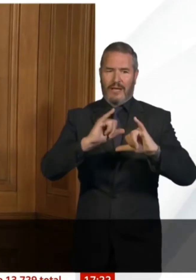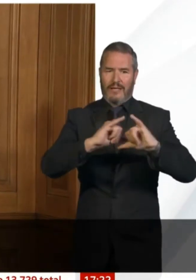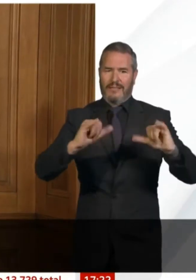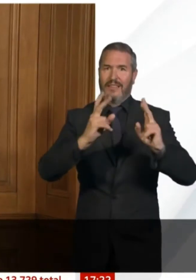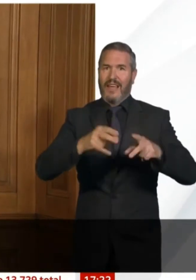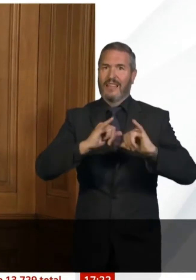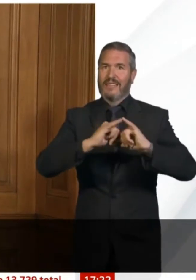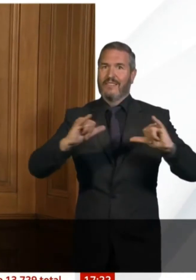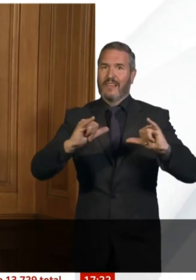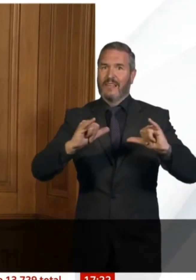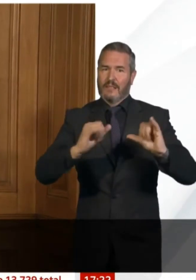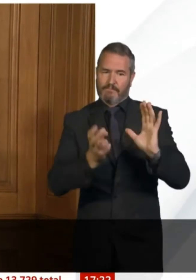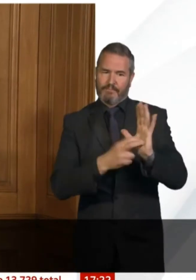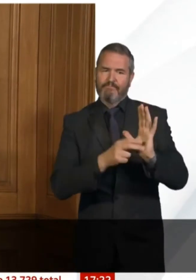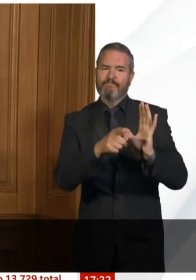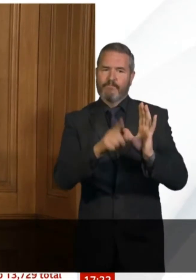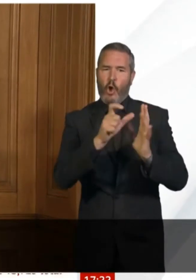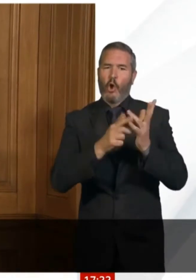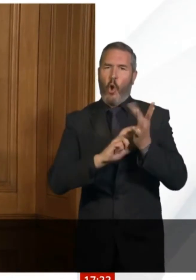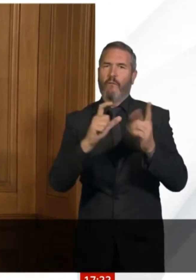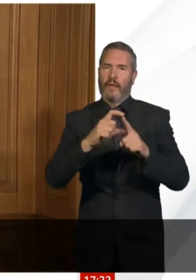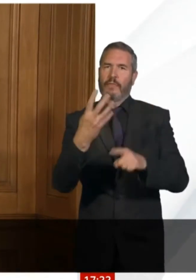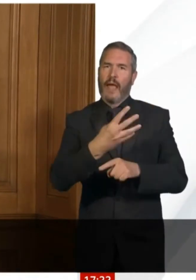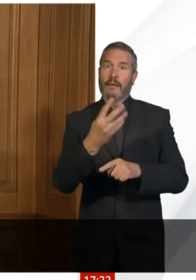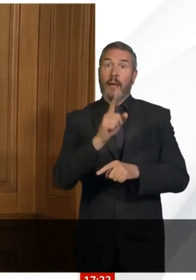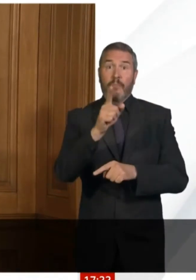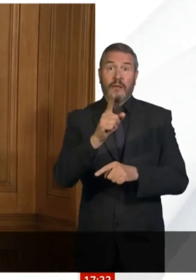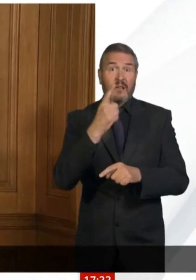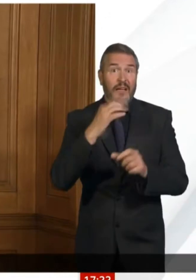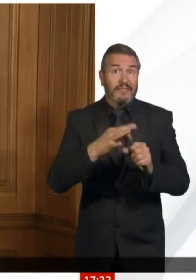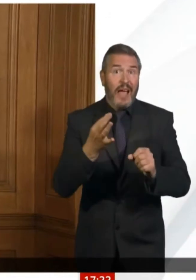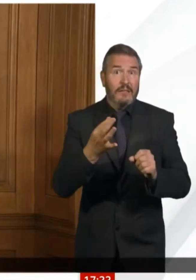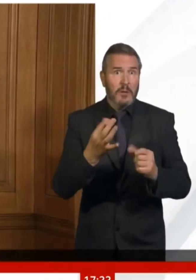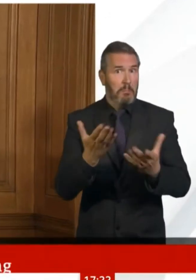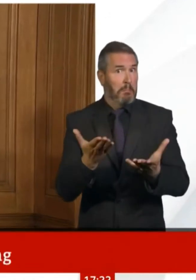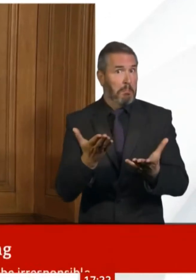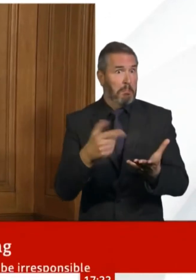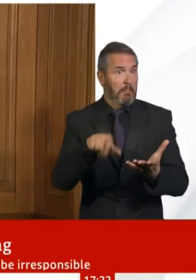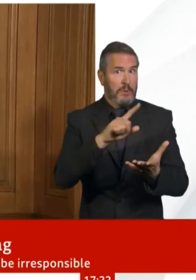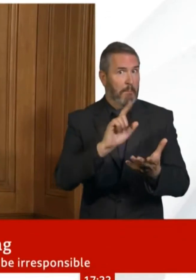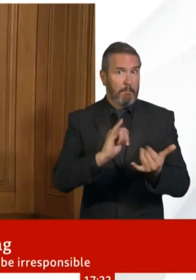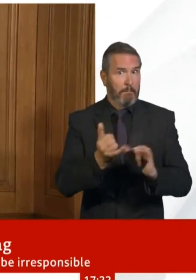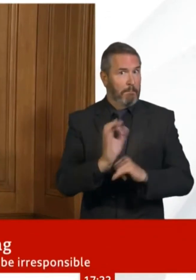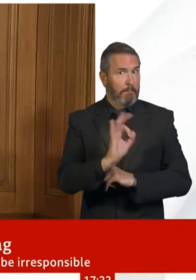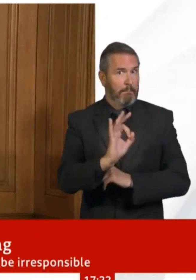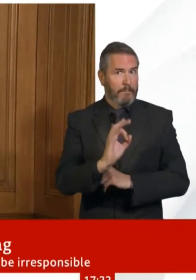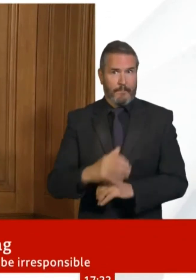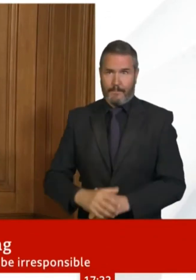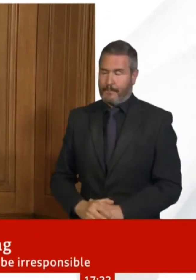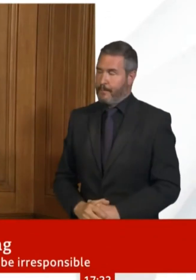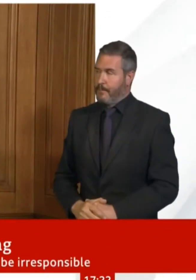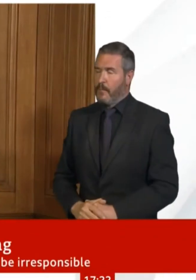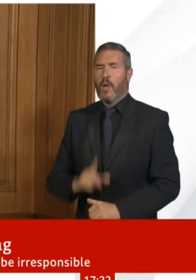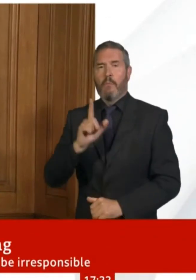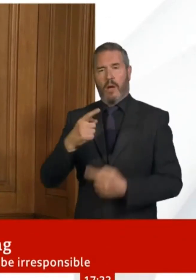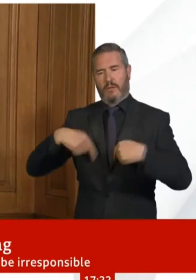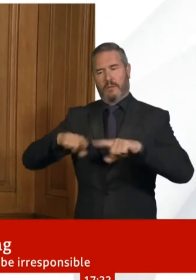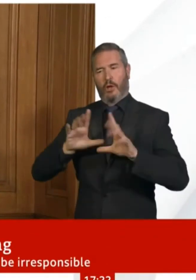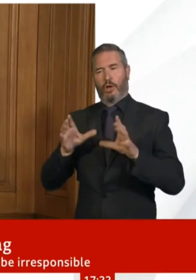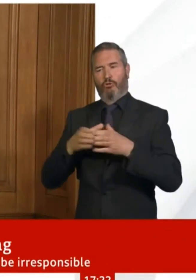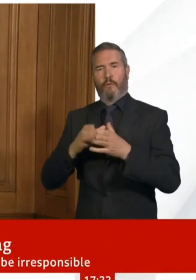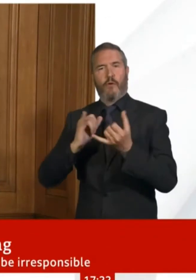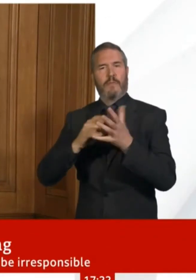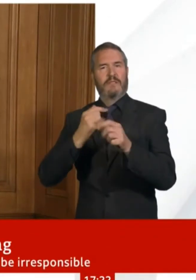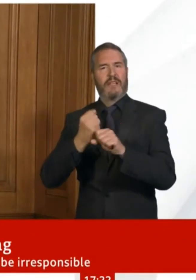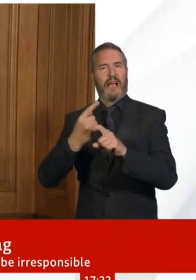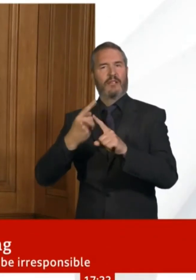many of them haven't been tested, so we just need to understand the difference. In terms of the SAGE view, the SAGE view